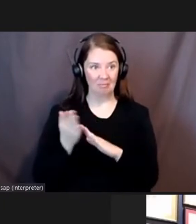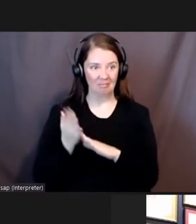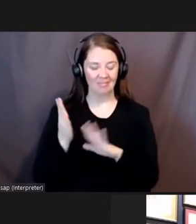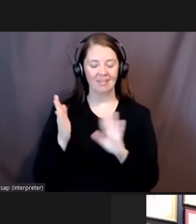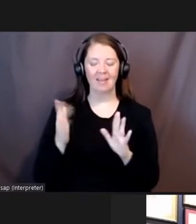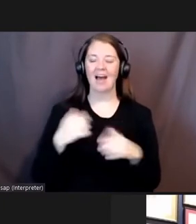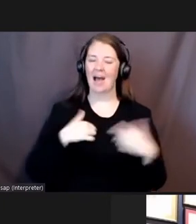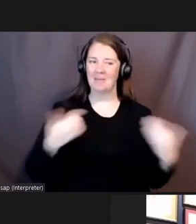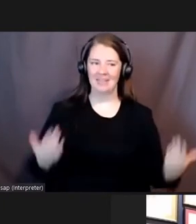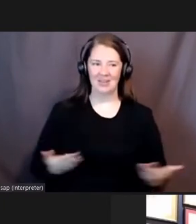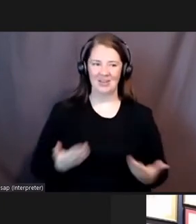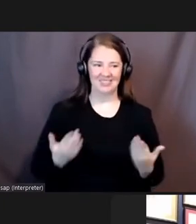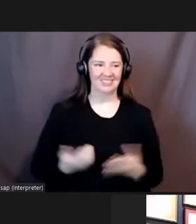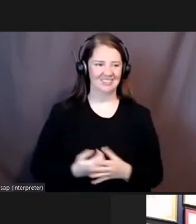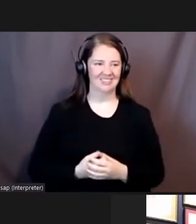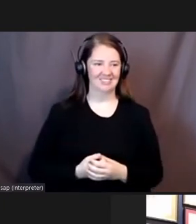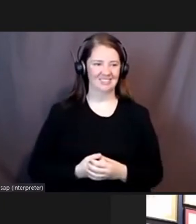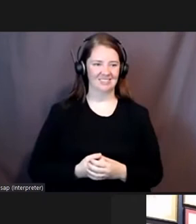I am here.